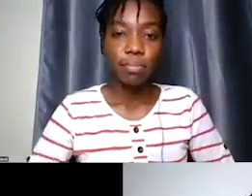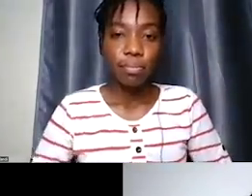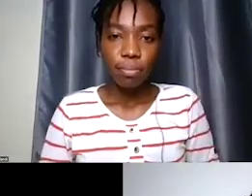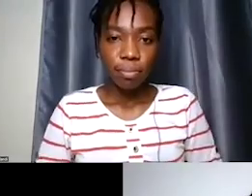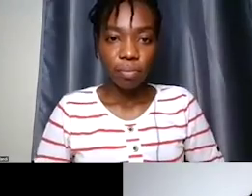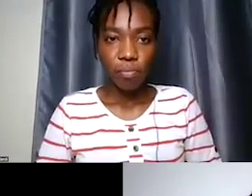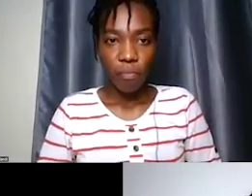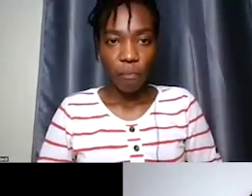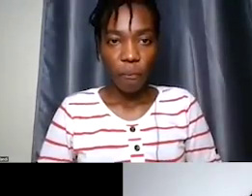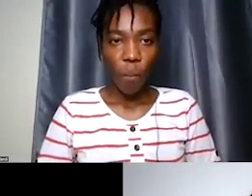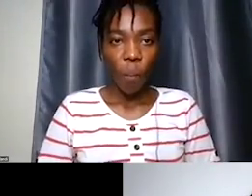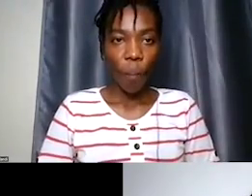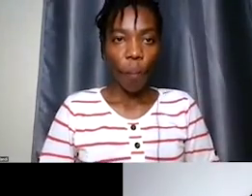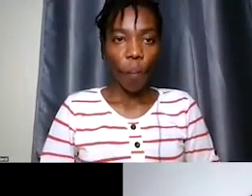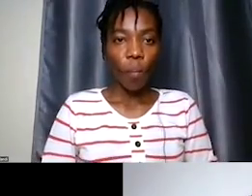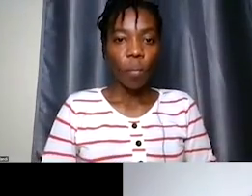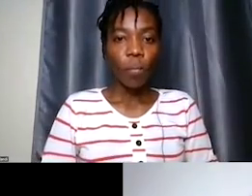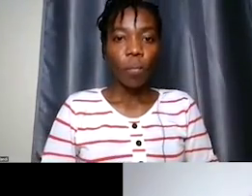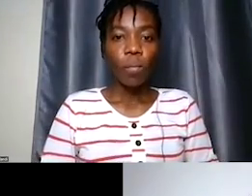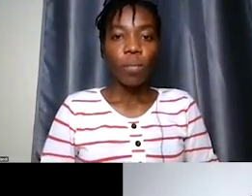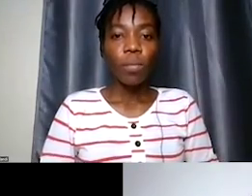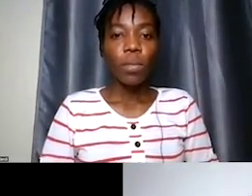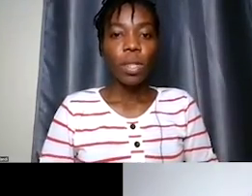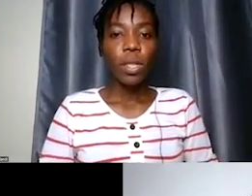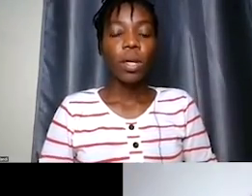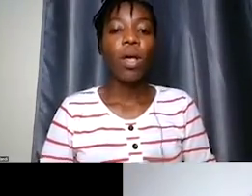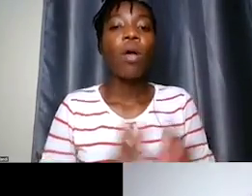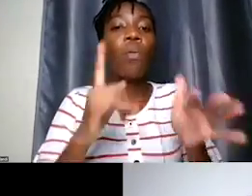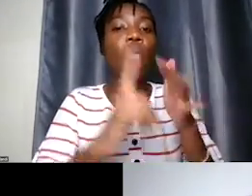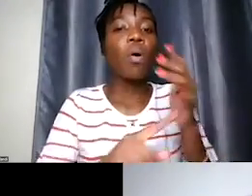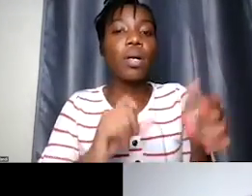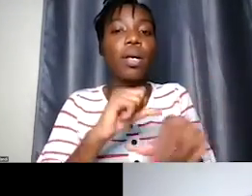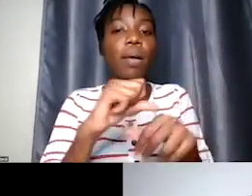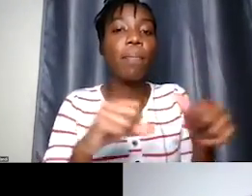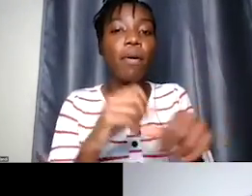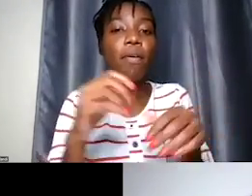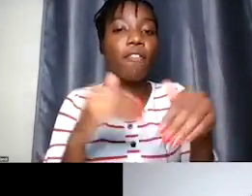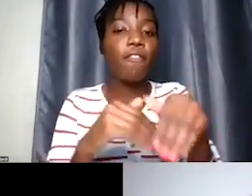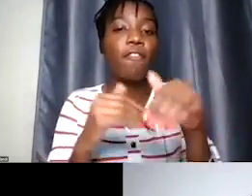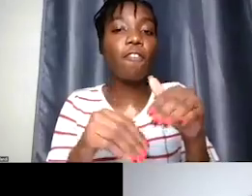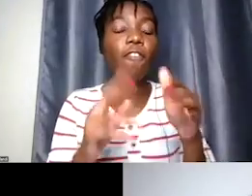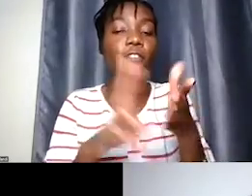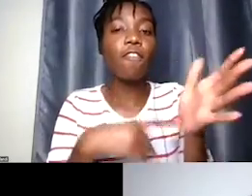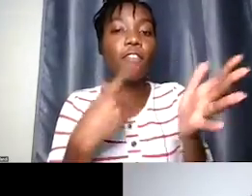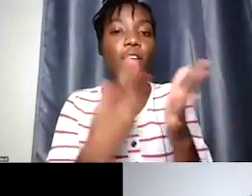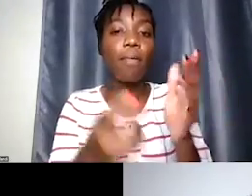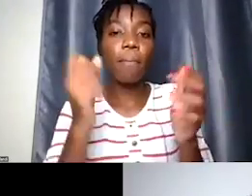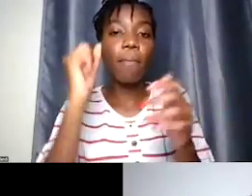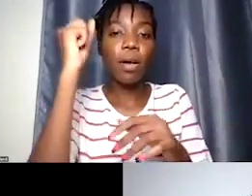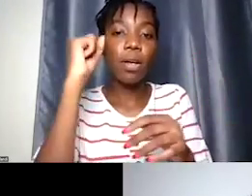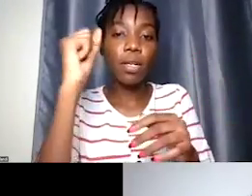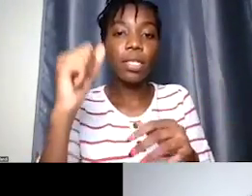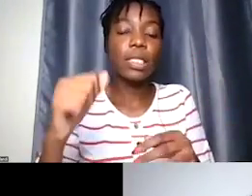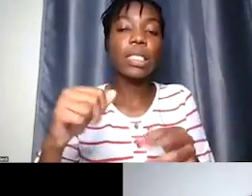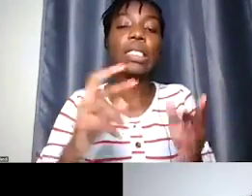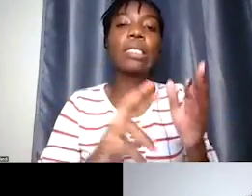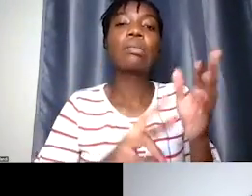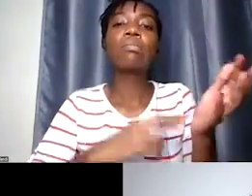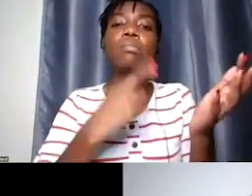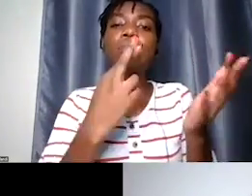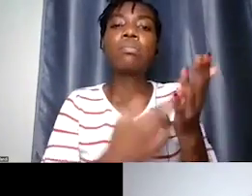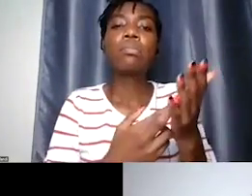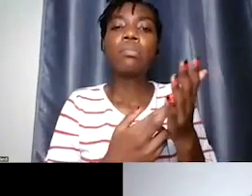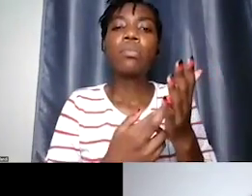And oh yeah, I like this question. What about fallout due to office politics that result in toxic work environments and